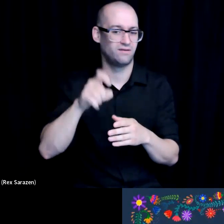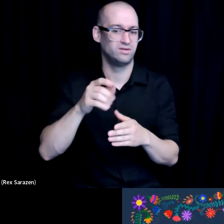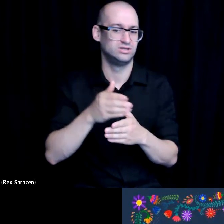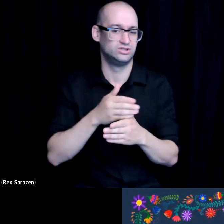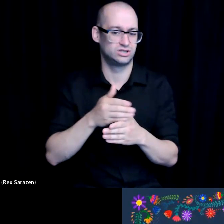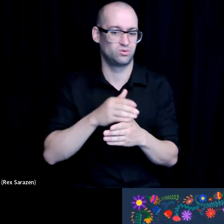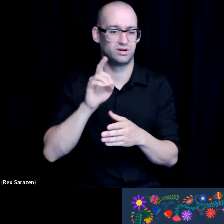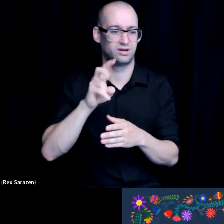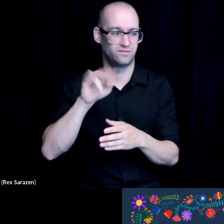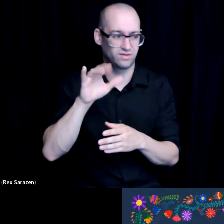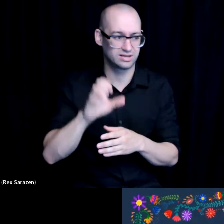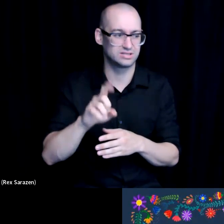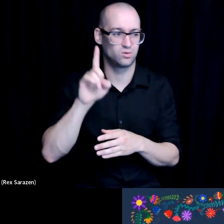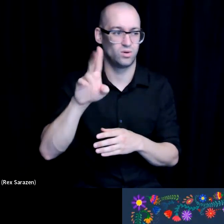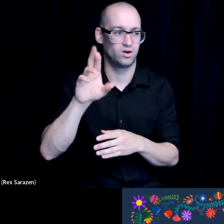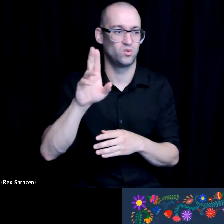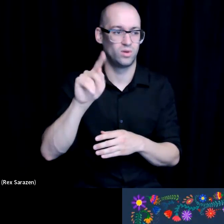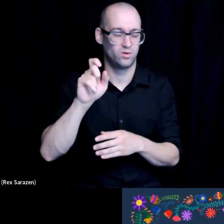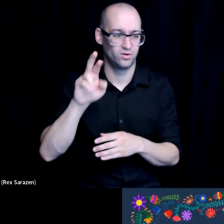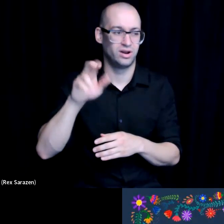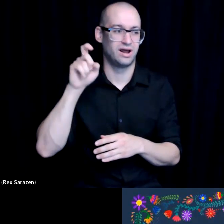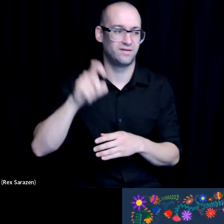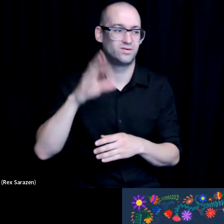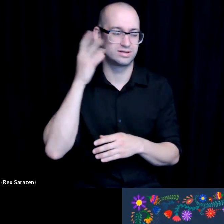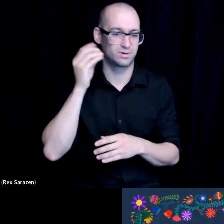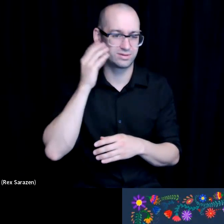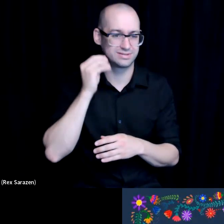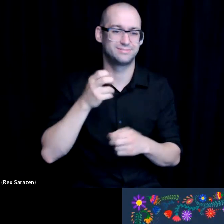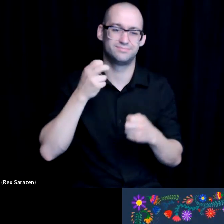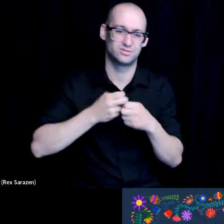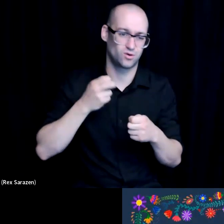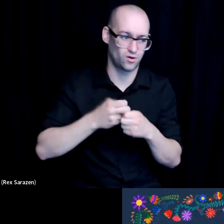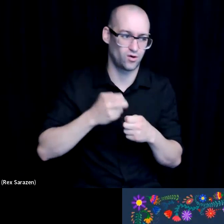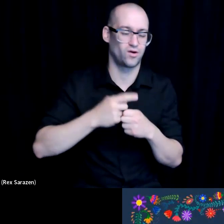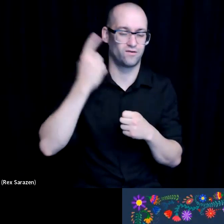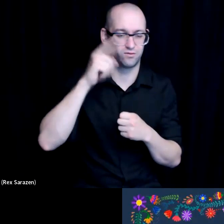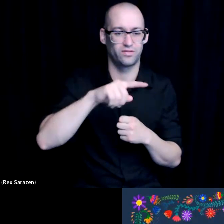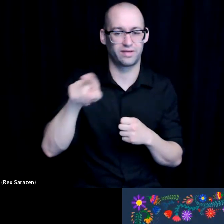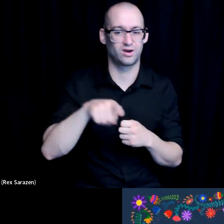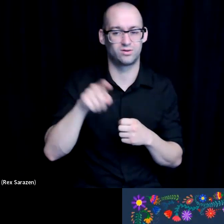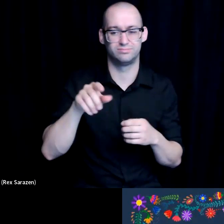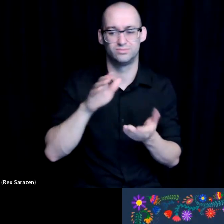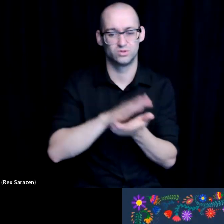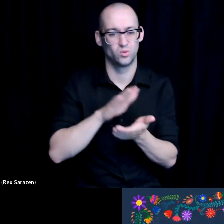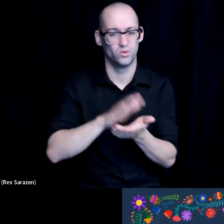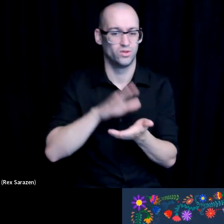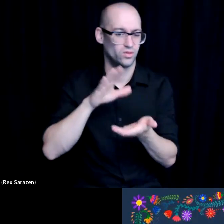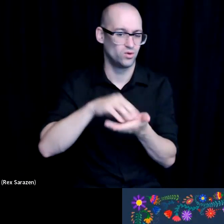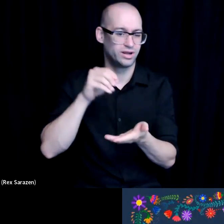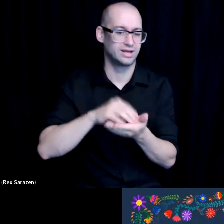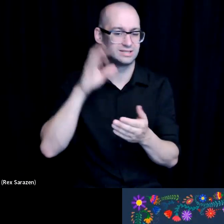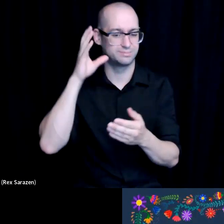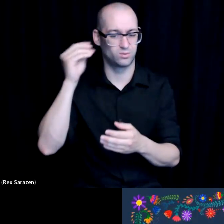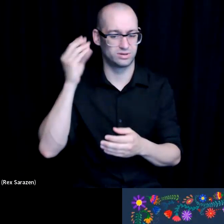that router and have to experience difficulties in their academic learning experience. So definitely